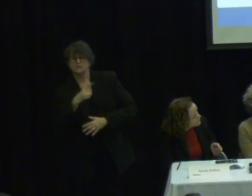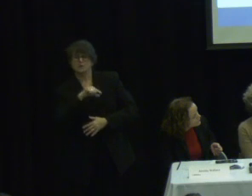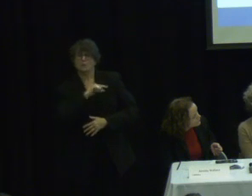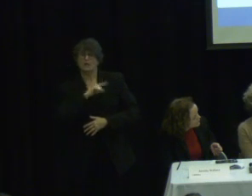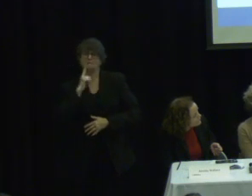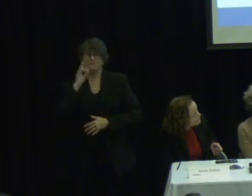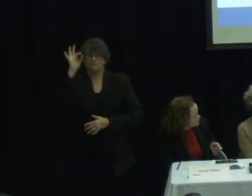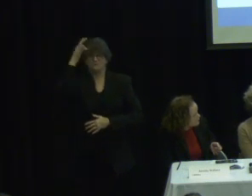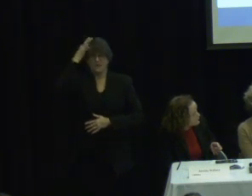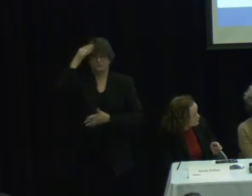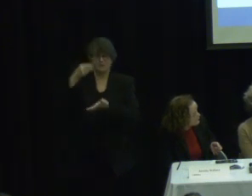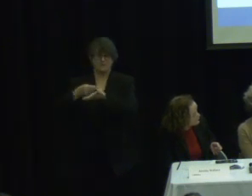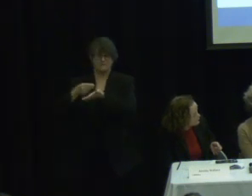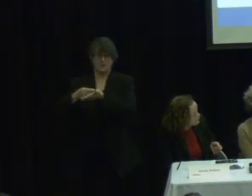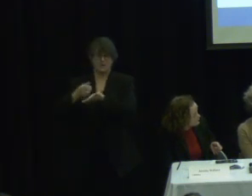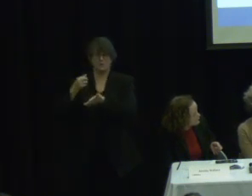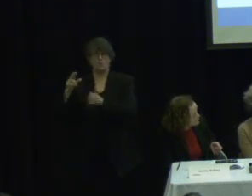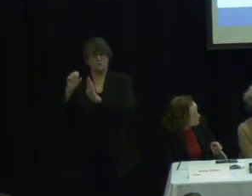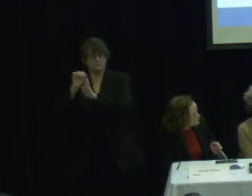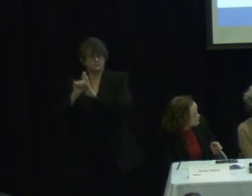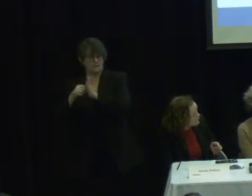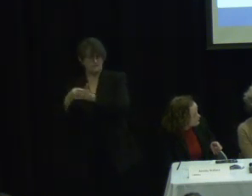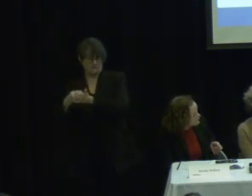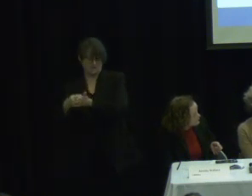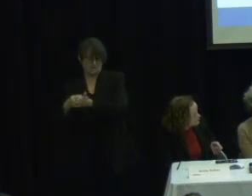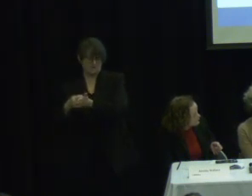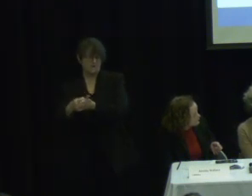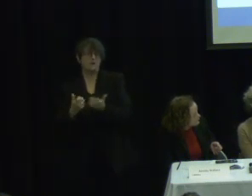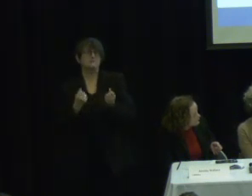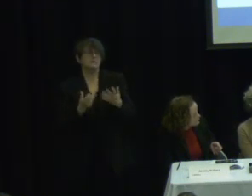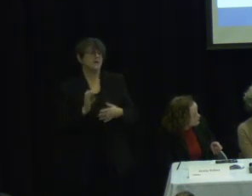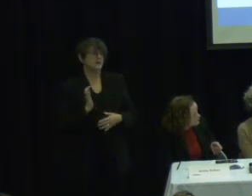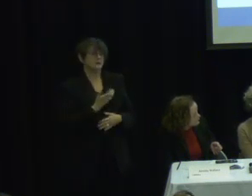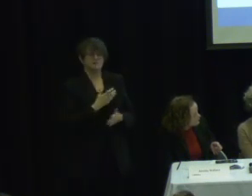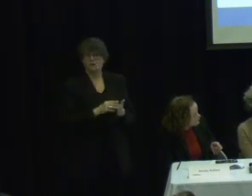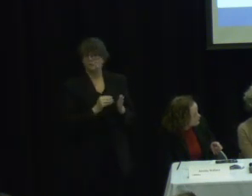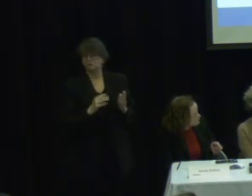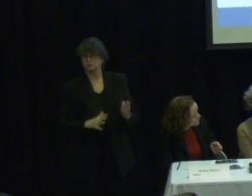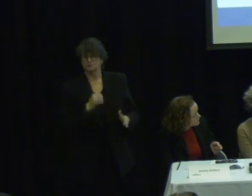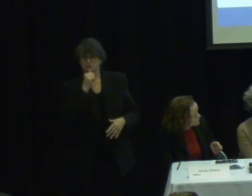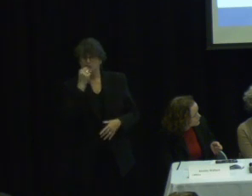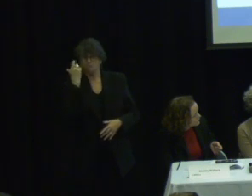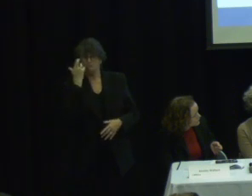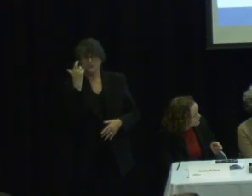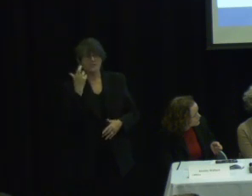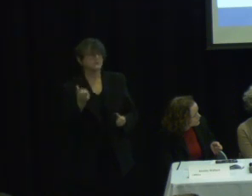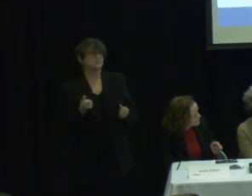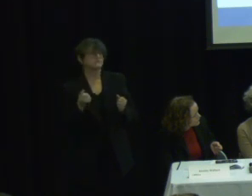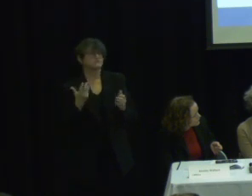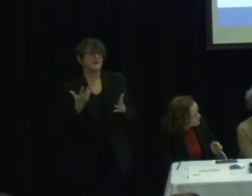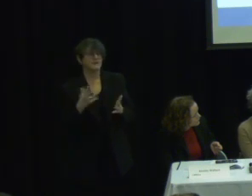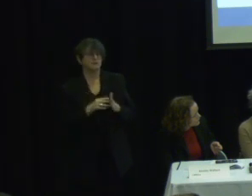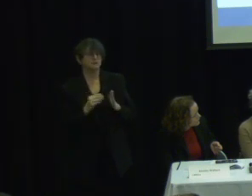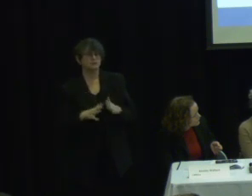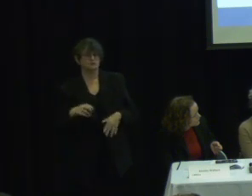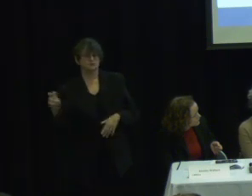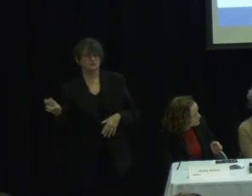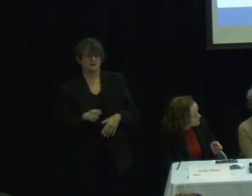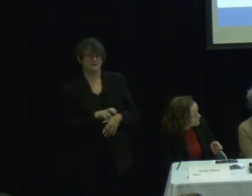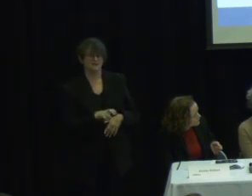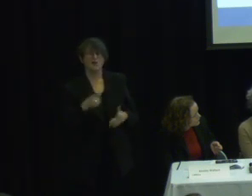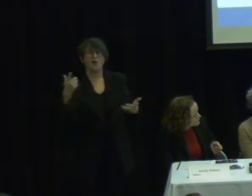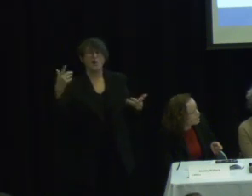federal aid or state aid. So many of our students, what we don't realize is many of our students as transfer students have used up